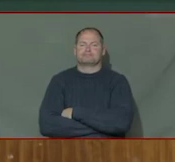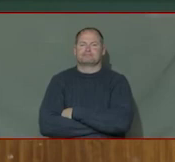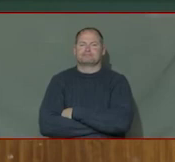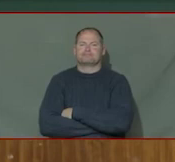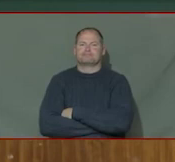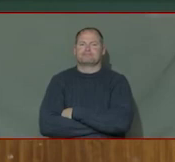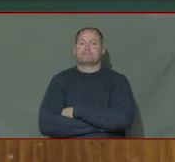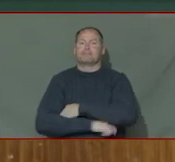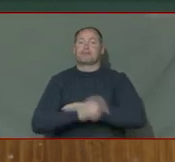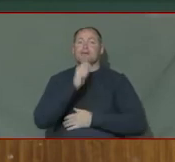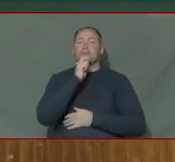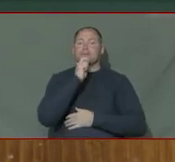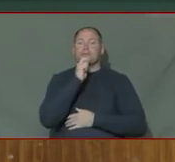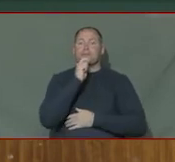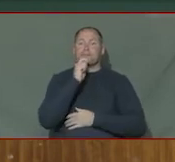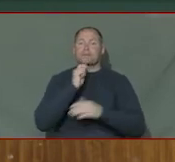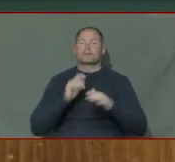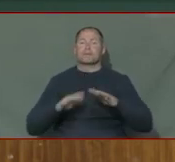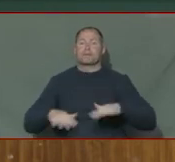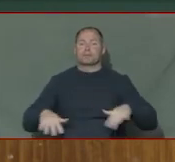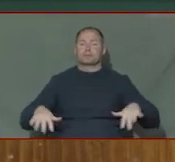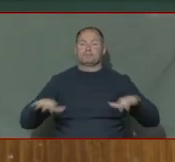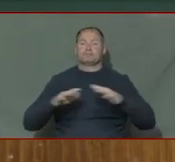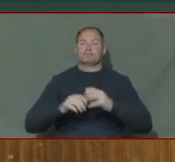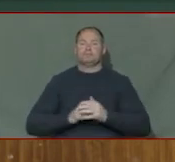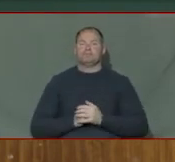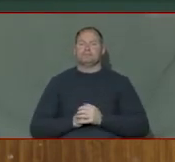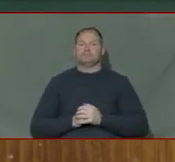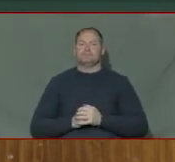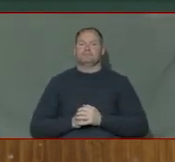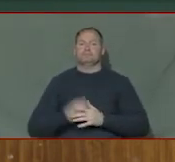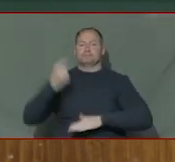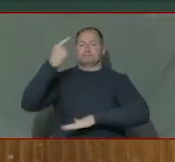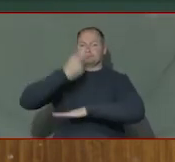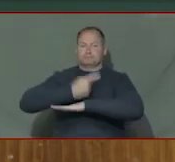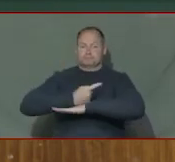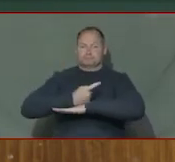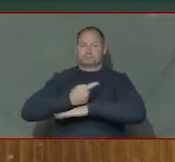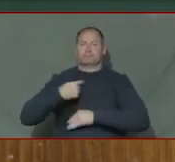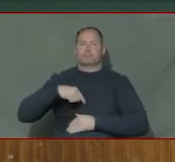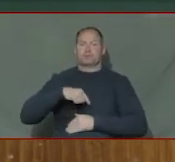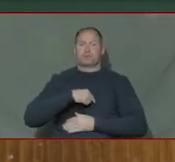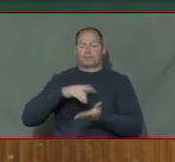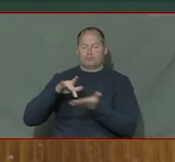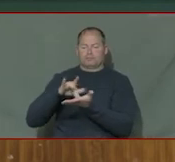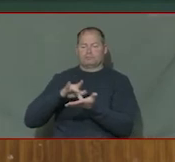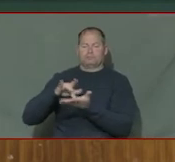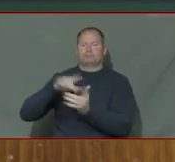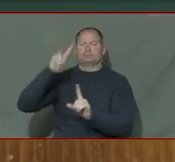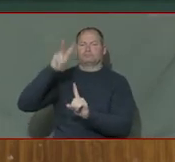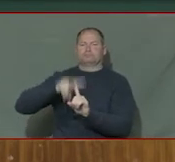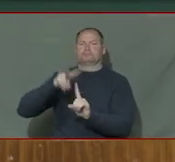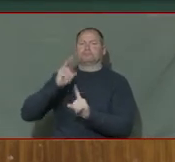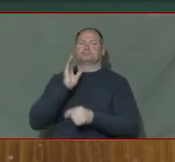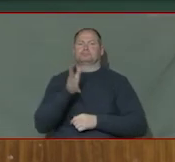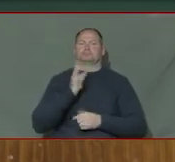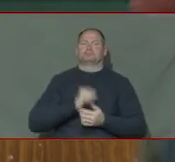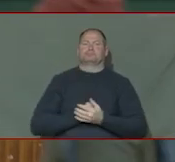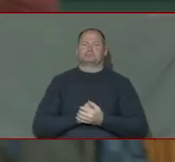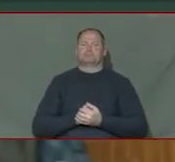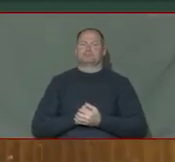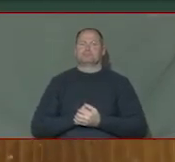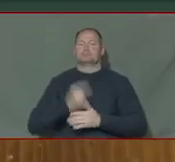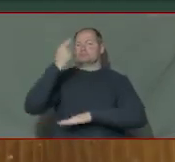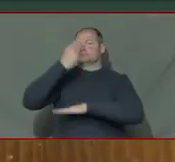Right, good morning everyone. Well, people, today we're going to do the application of calculus. What I will focus on today